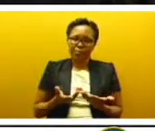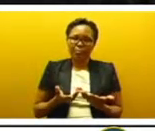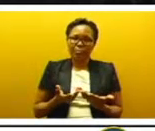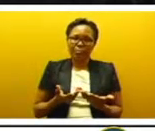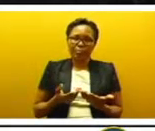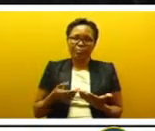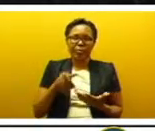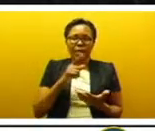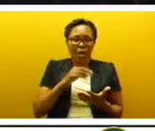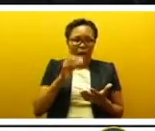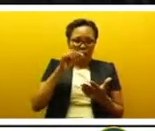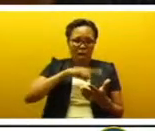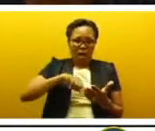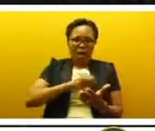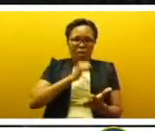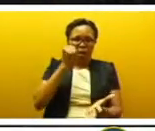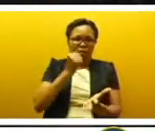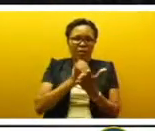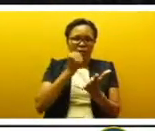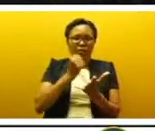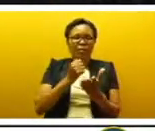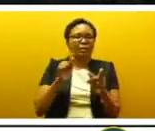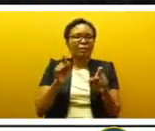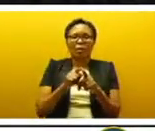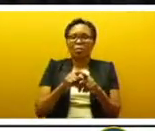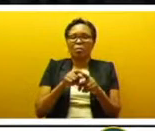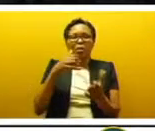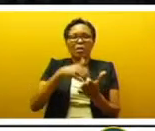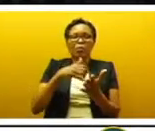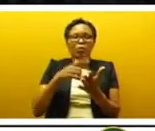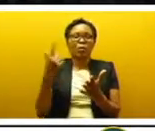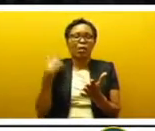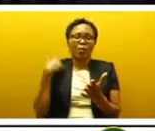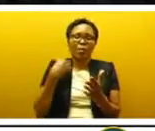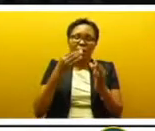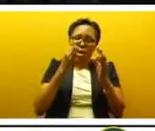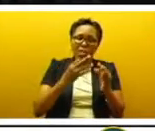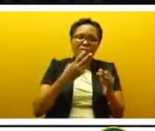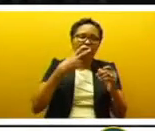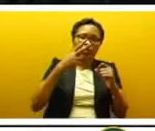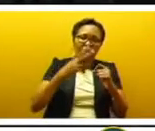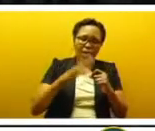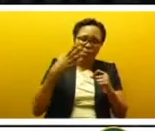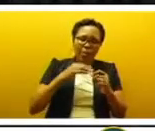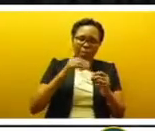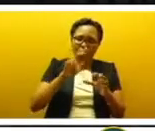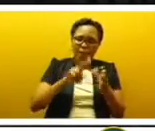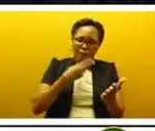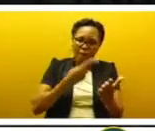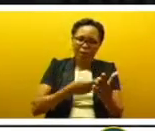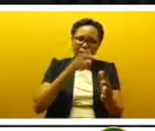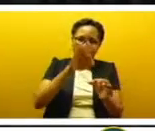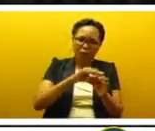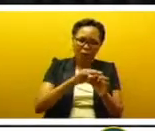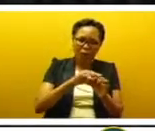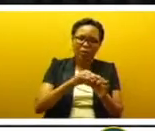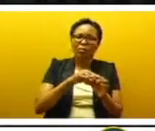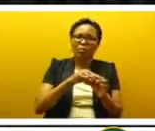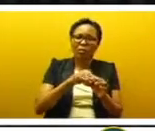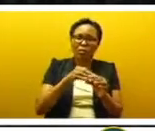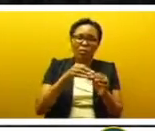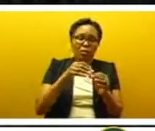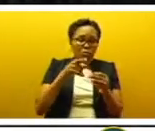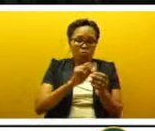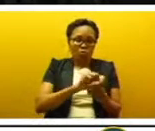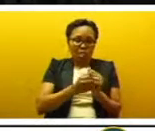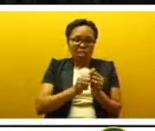further affidavit, it's a numbers thing. If 700,000 people did not vote and you adjust it whichever way you want, you